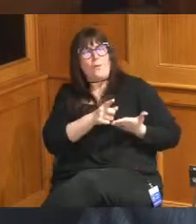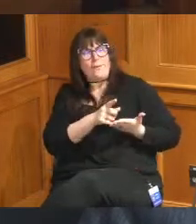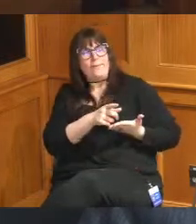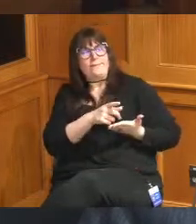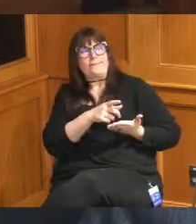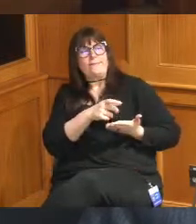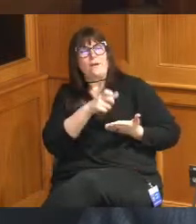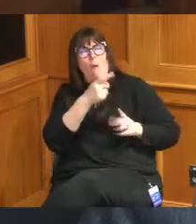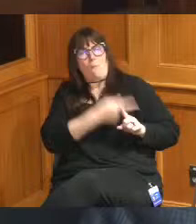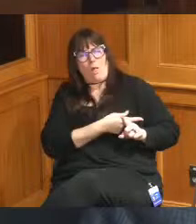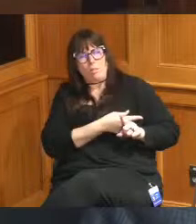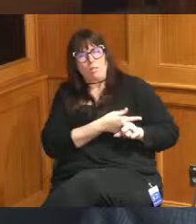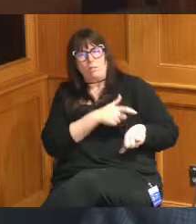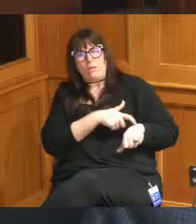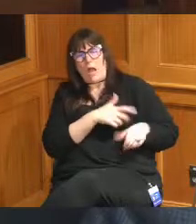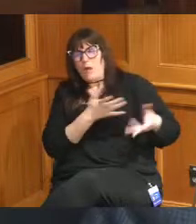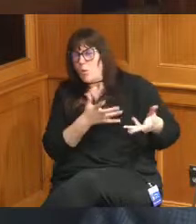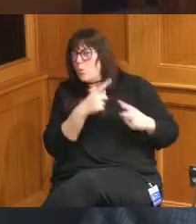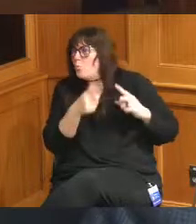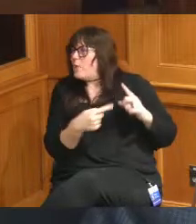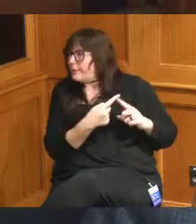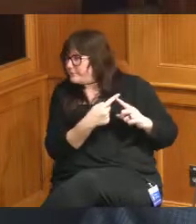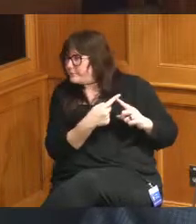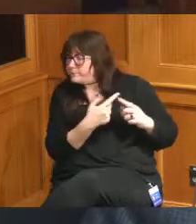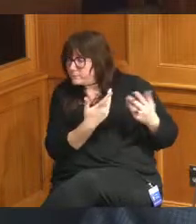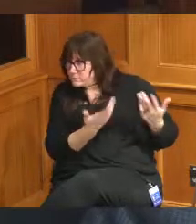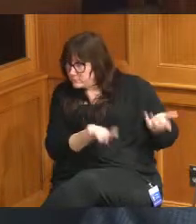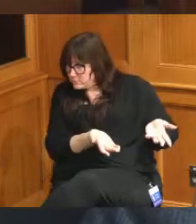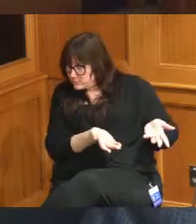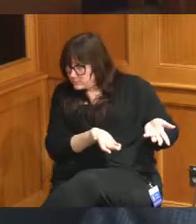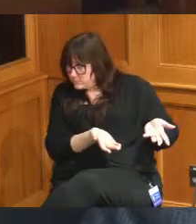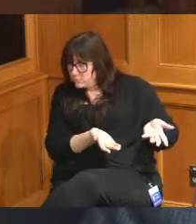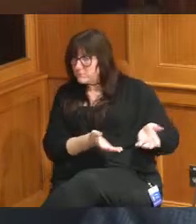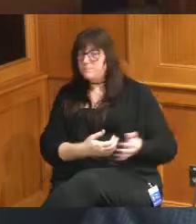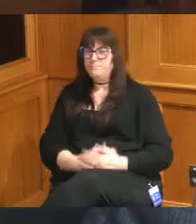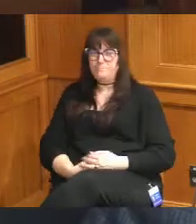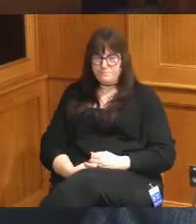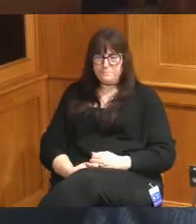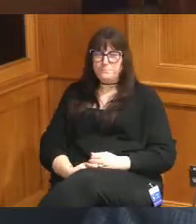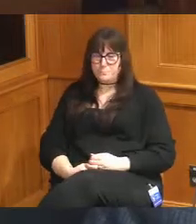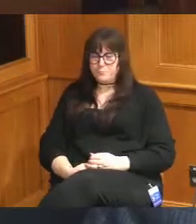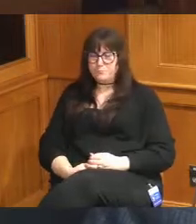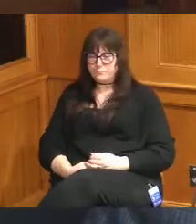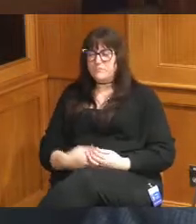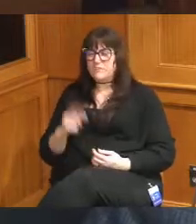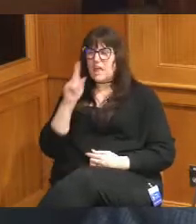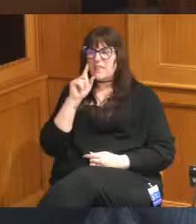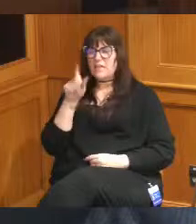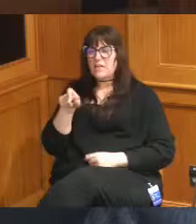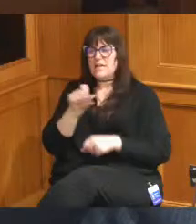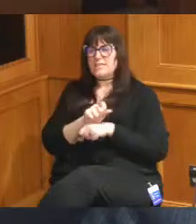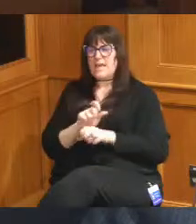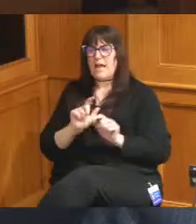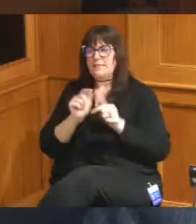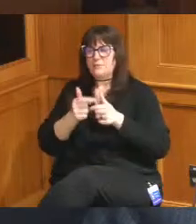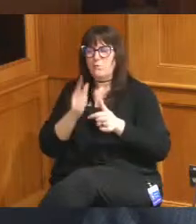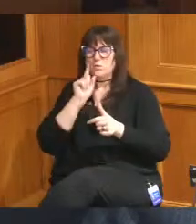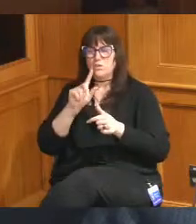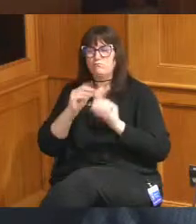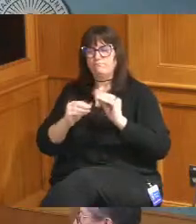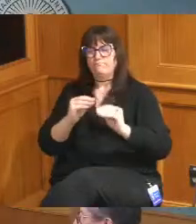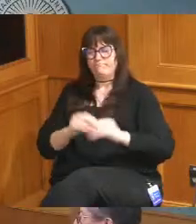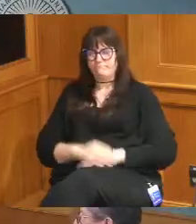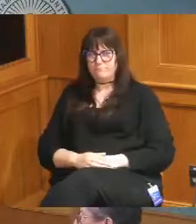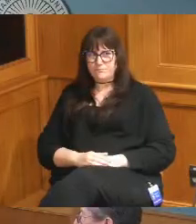out there in a month. When will they be out there? But I think we need that's kind of a task force. Sure. Based on what you're saying. It's a new thing. And